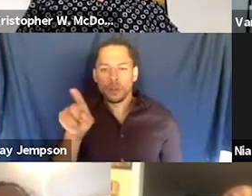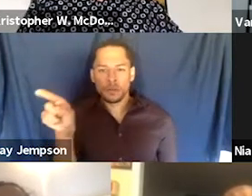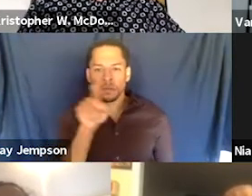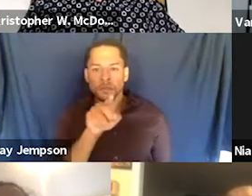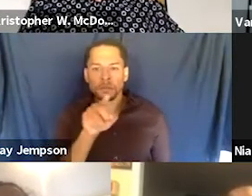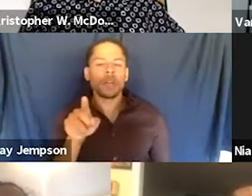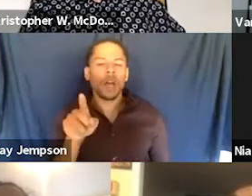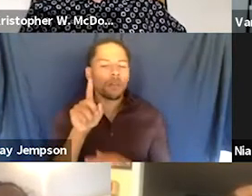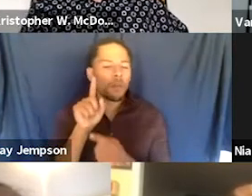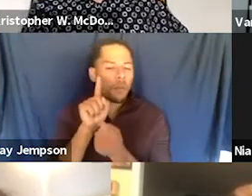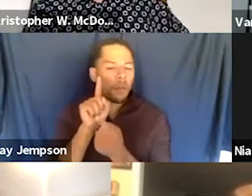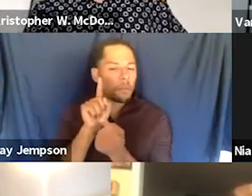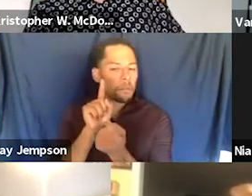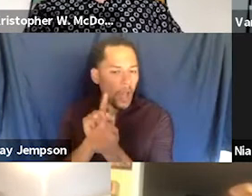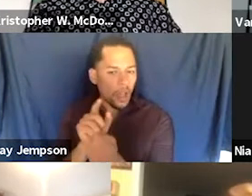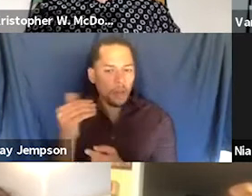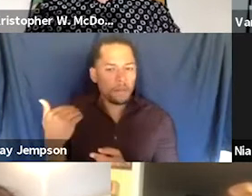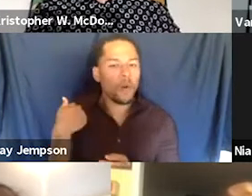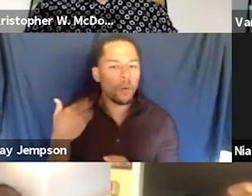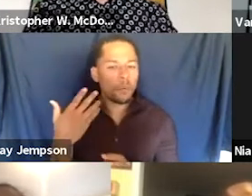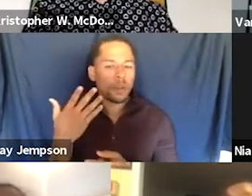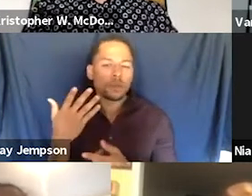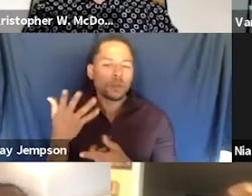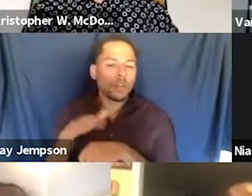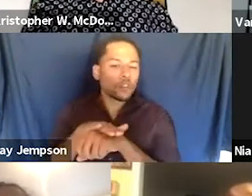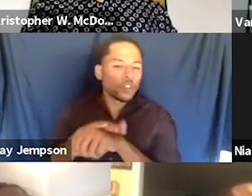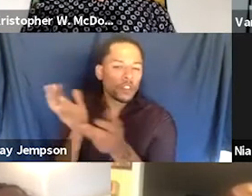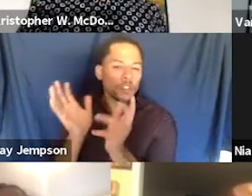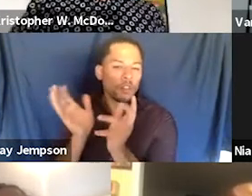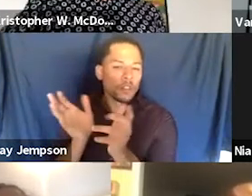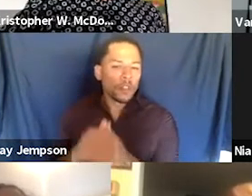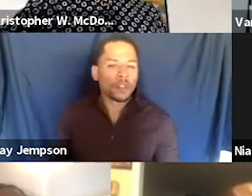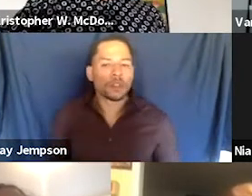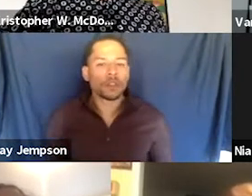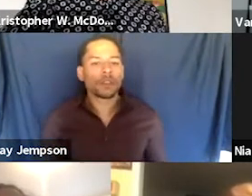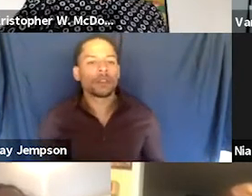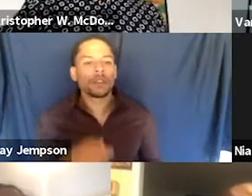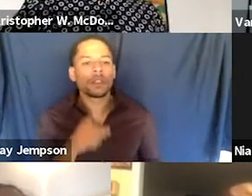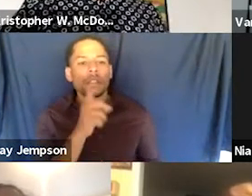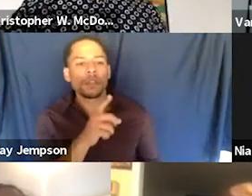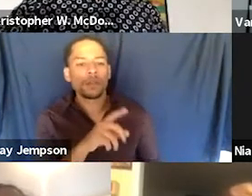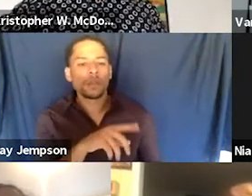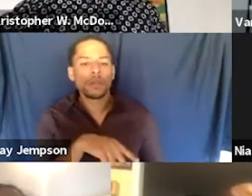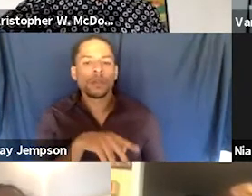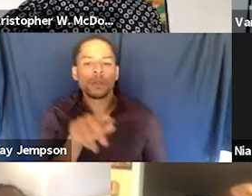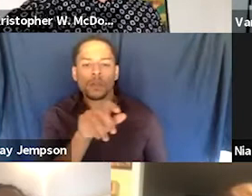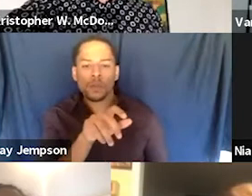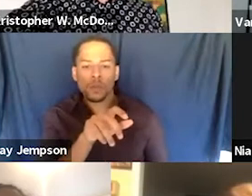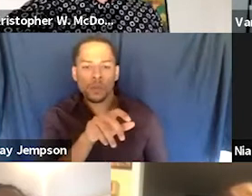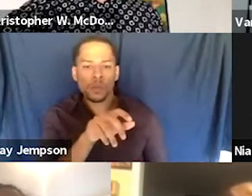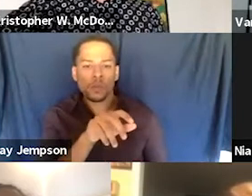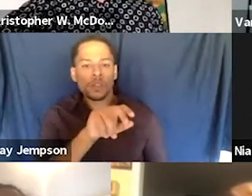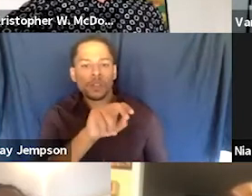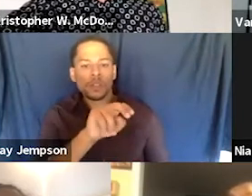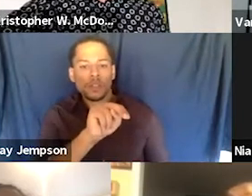that I've met. You know, I reconnected with Indira after being apart for many years via this platform. And then it